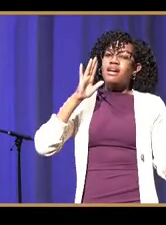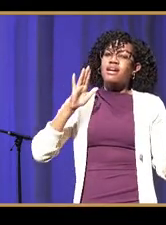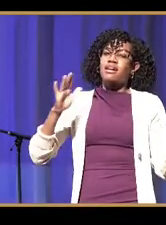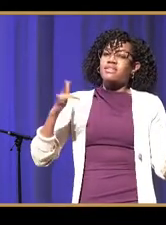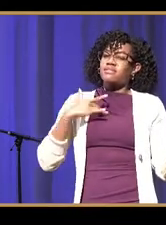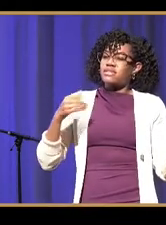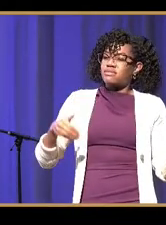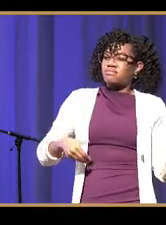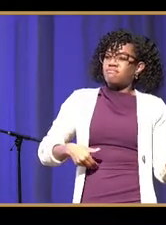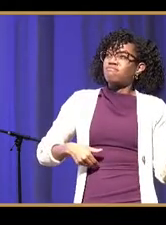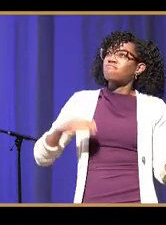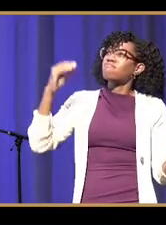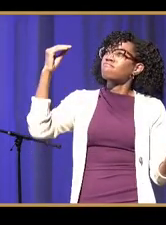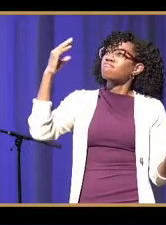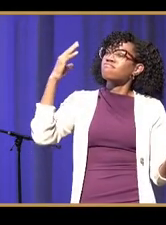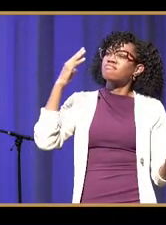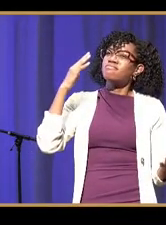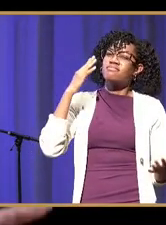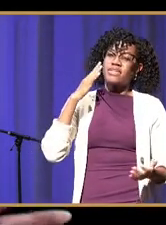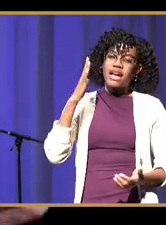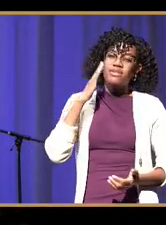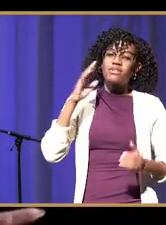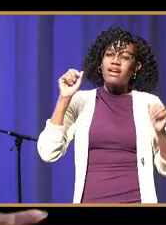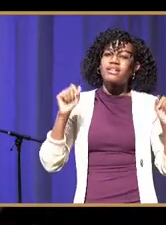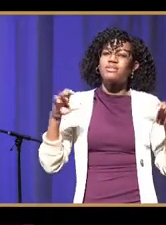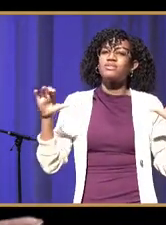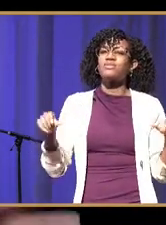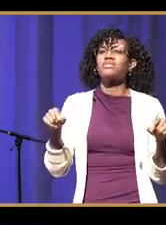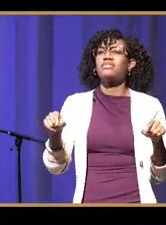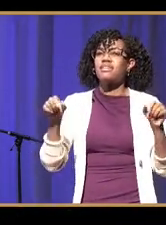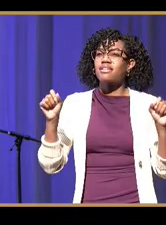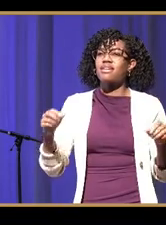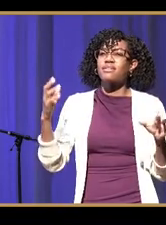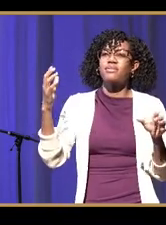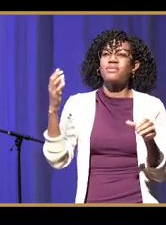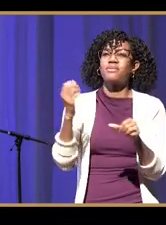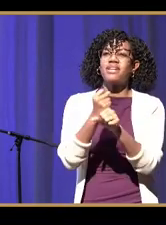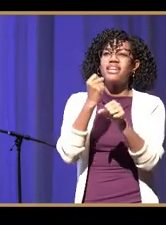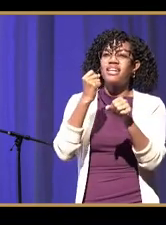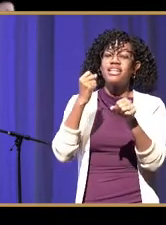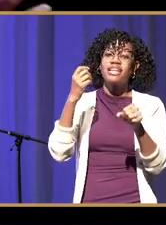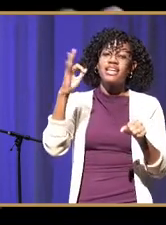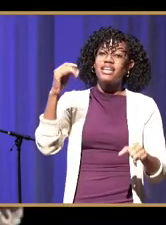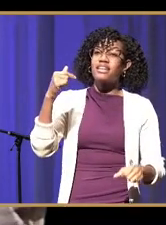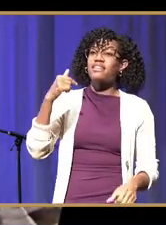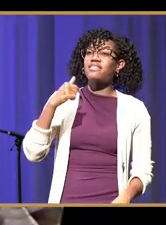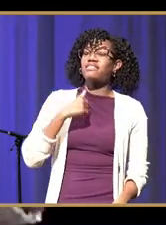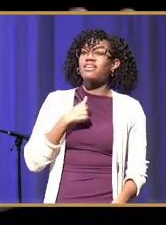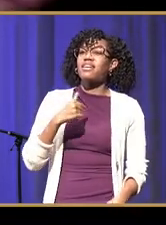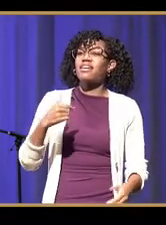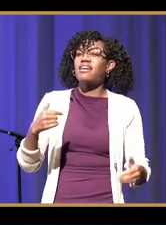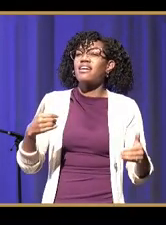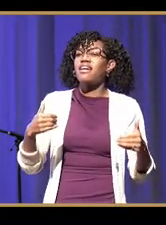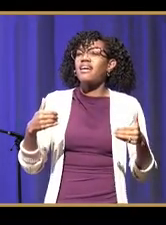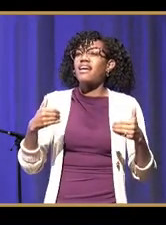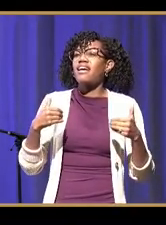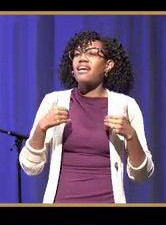I can do this. I know that I can win as long as I.